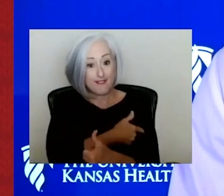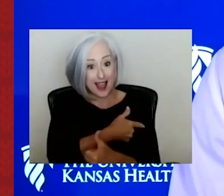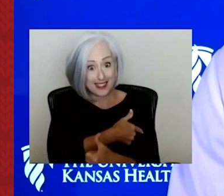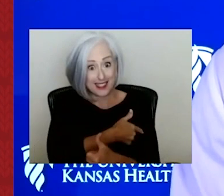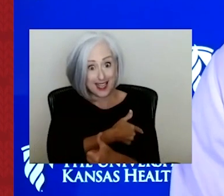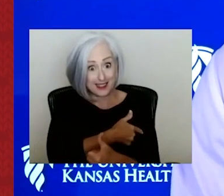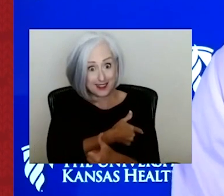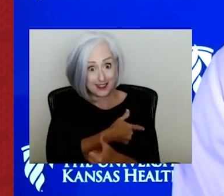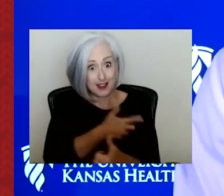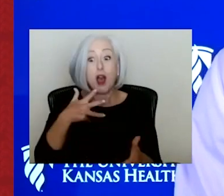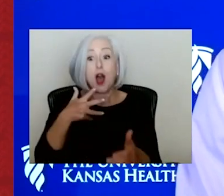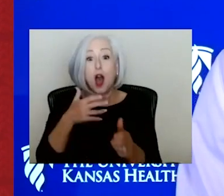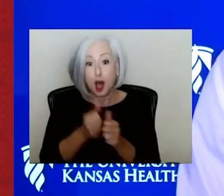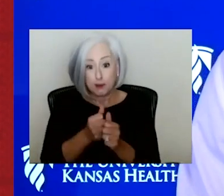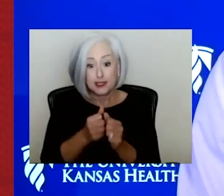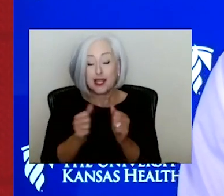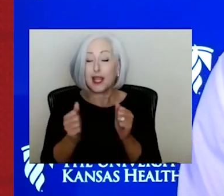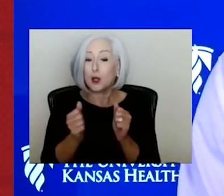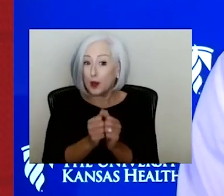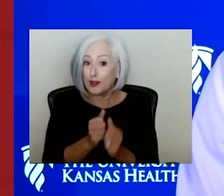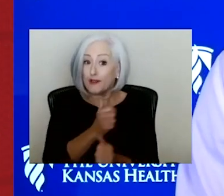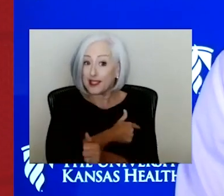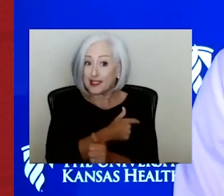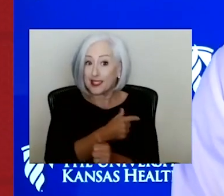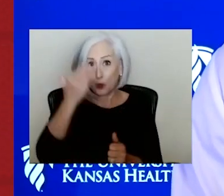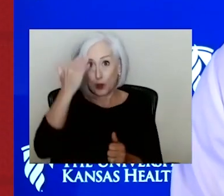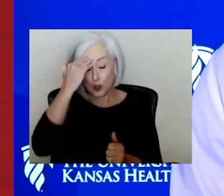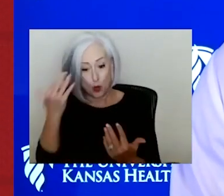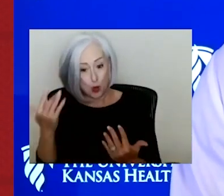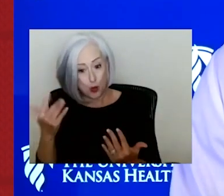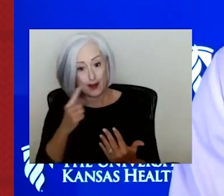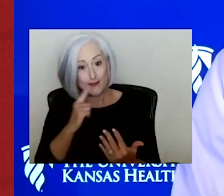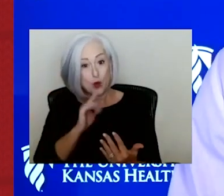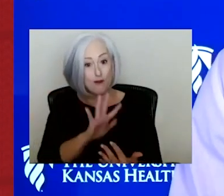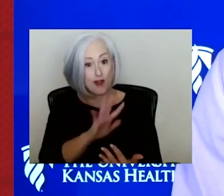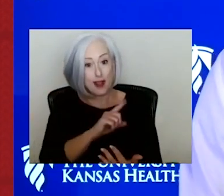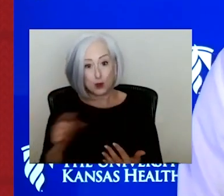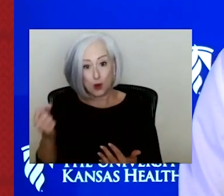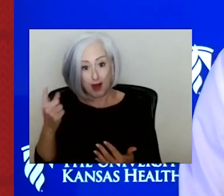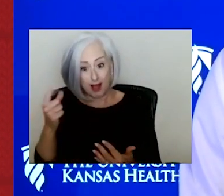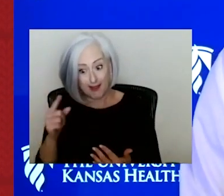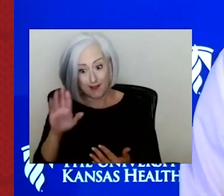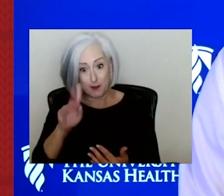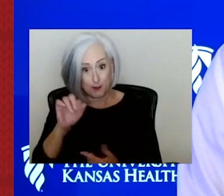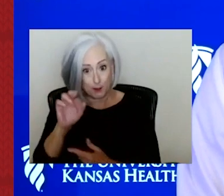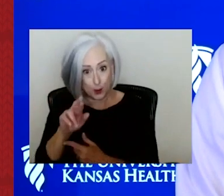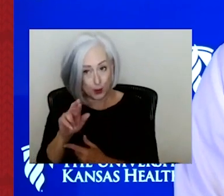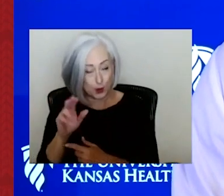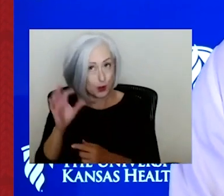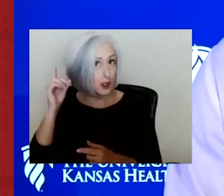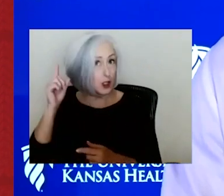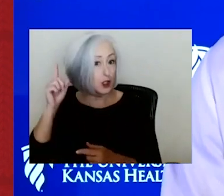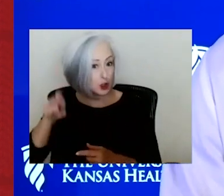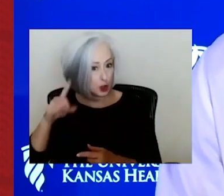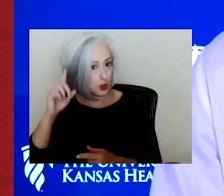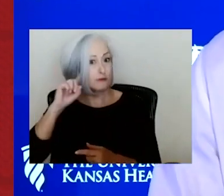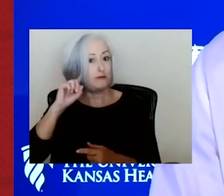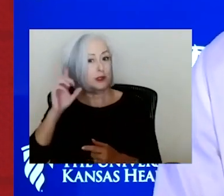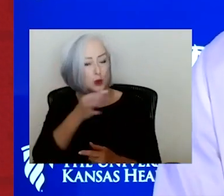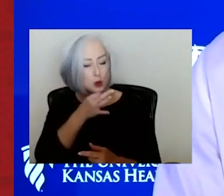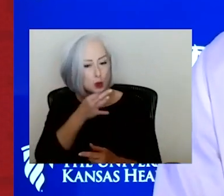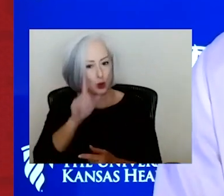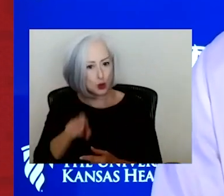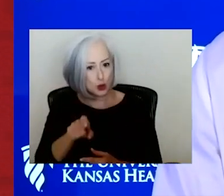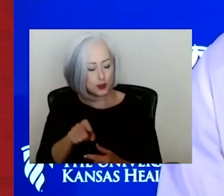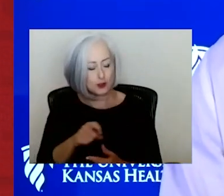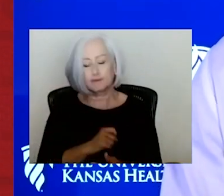We know that we are waiting for recommendations for those children 5 to 11 and their boosters. That should come out fairly soon. In addition, if